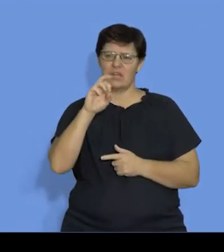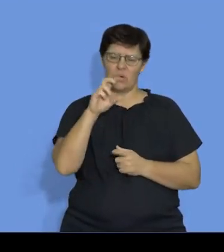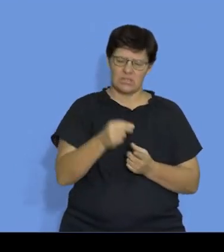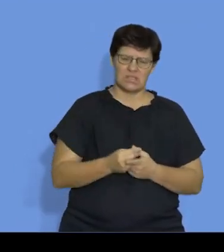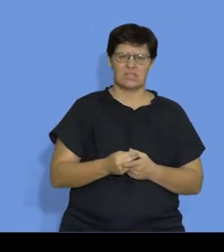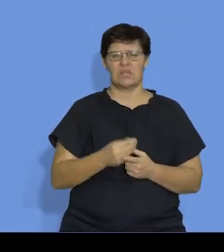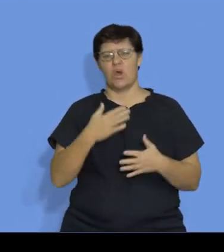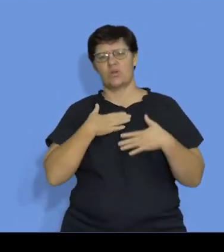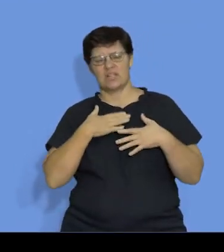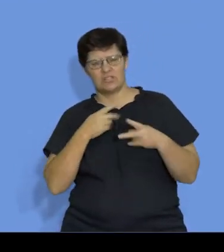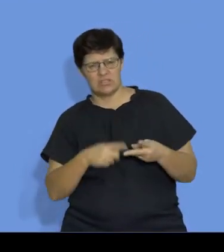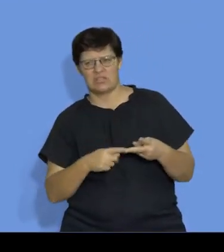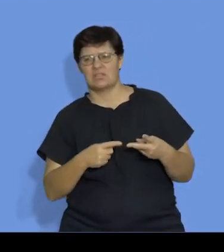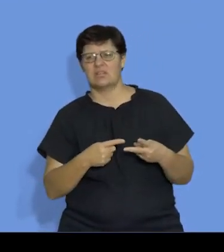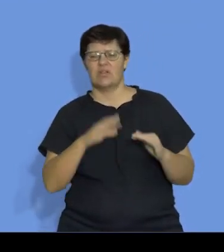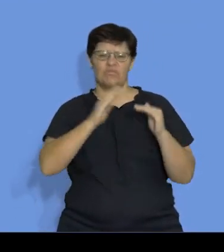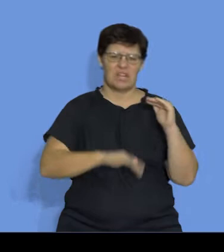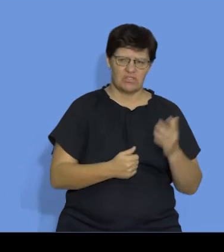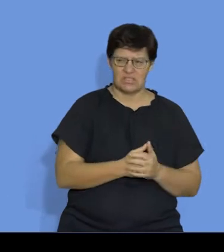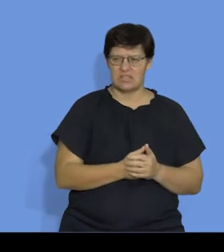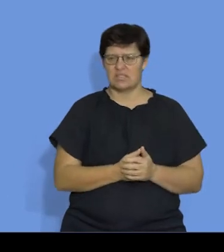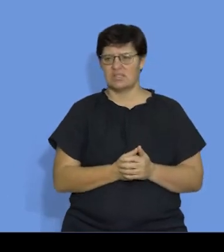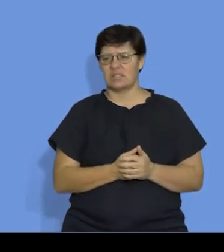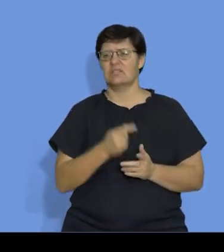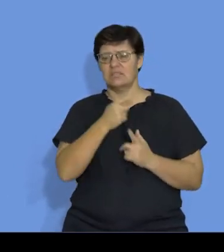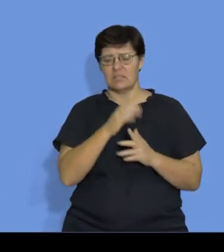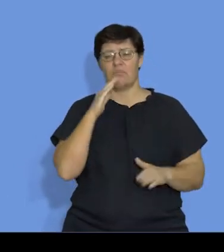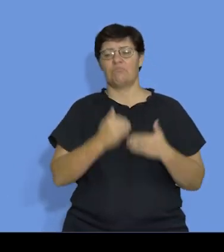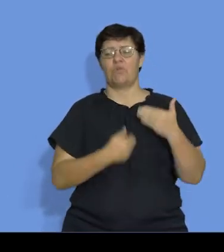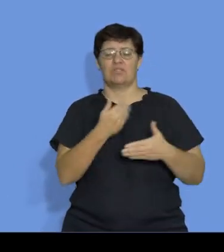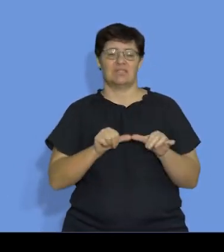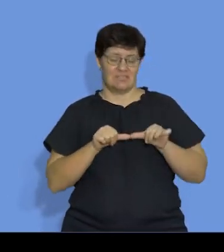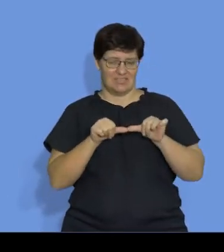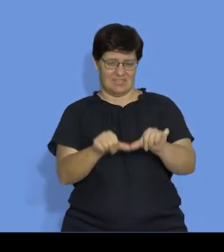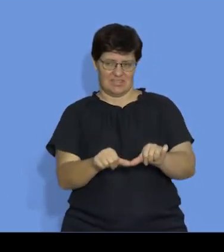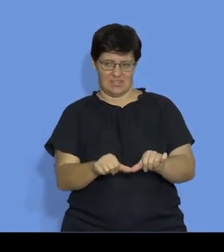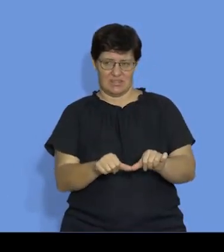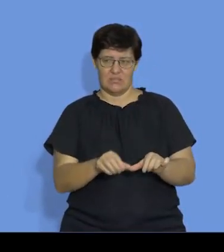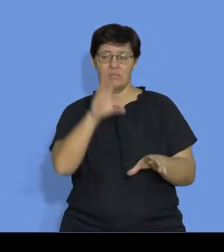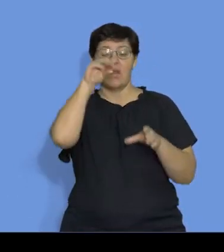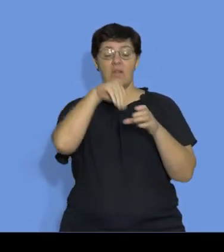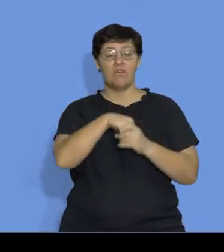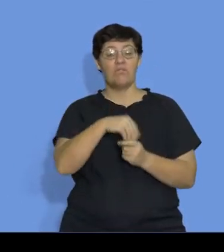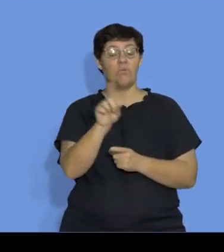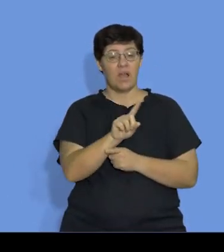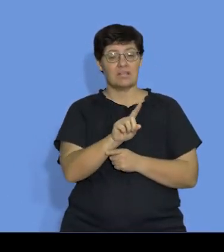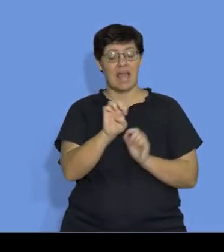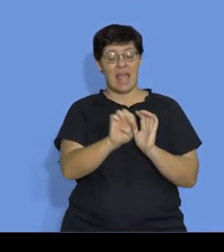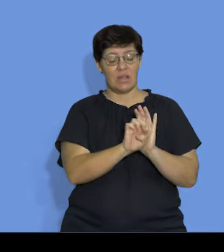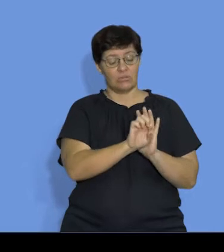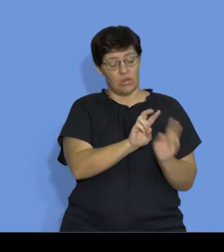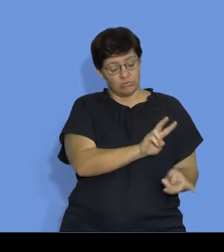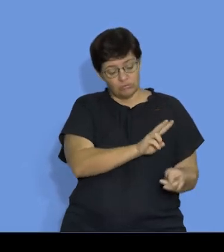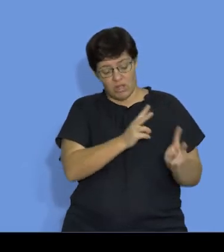your oxidation, your reduction, which are actually processes, which involves the transfer of electrons, and we